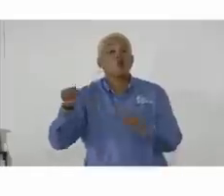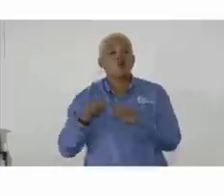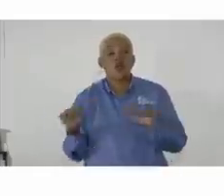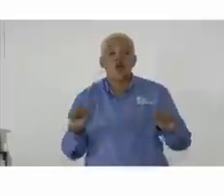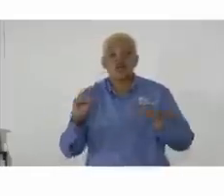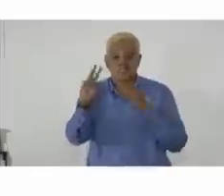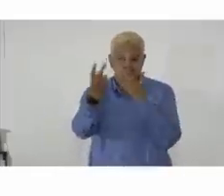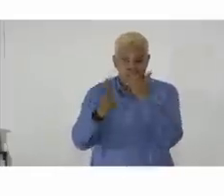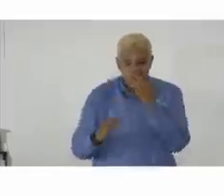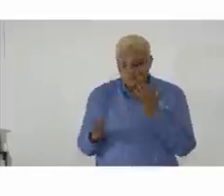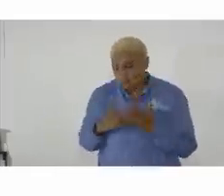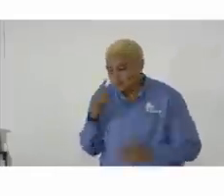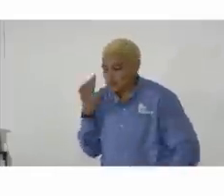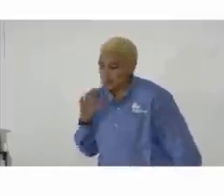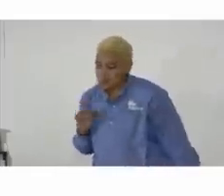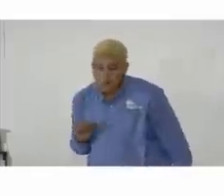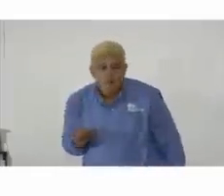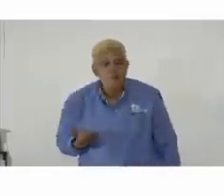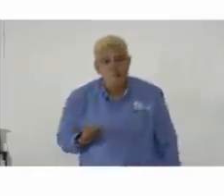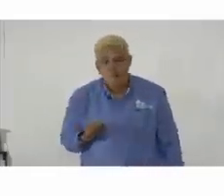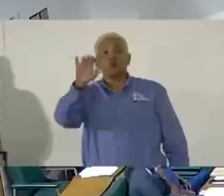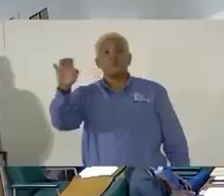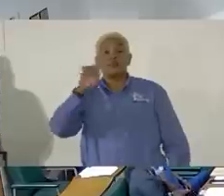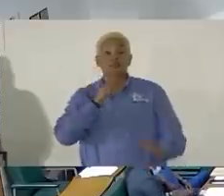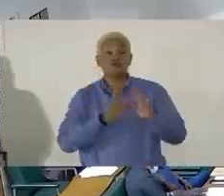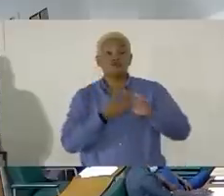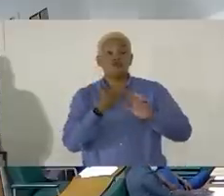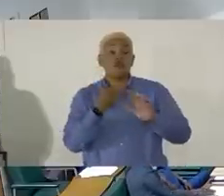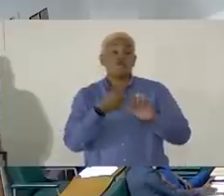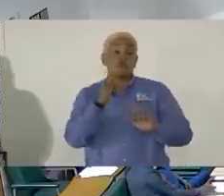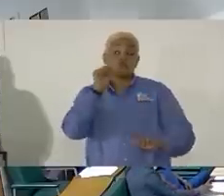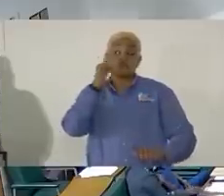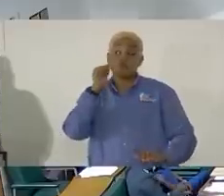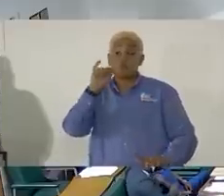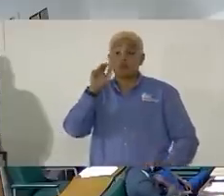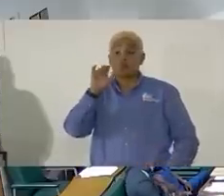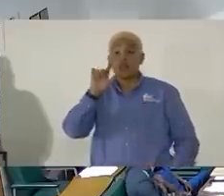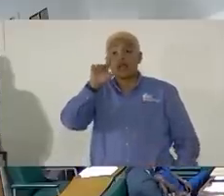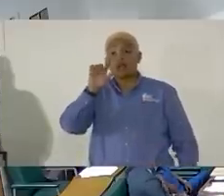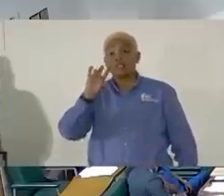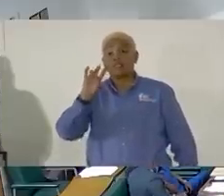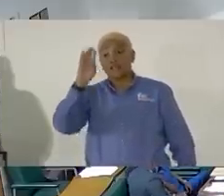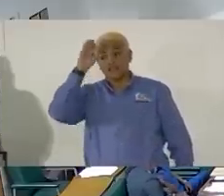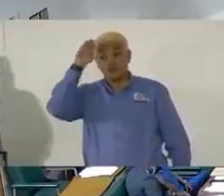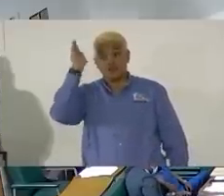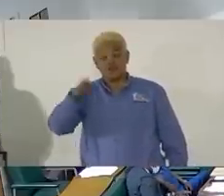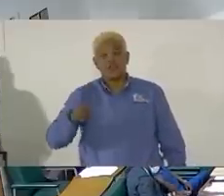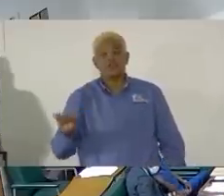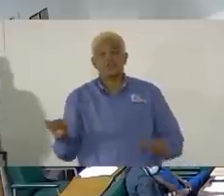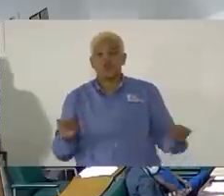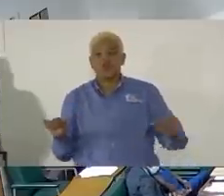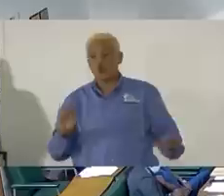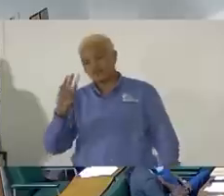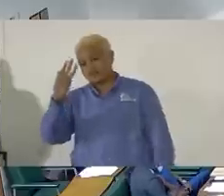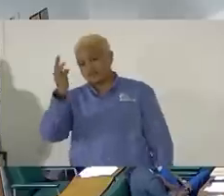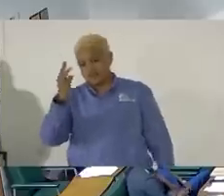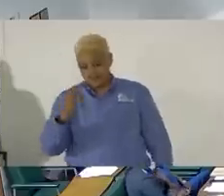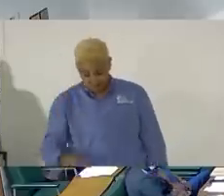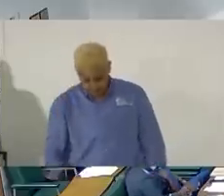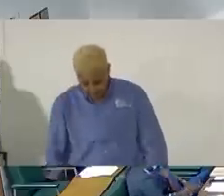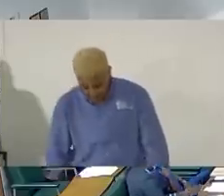the Diamond Jubilee in the sitting of the House of Representatives on Tuesday afternoon. Gabriel Thompson has the